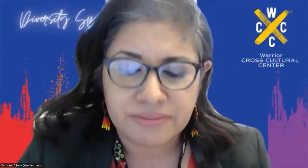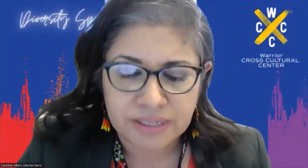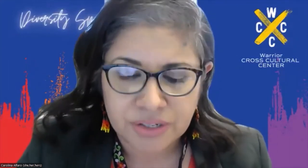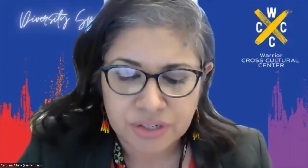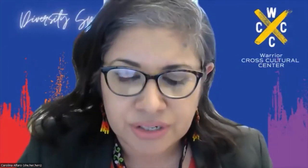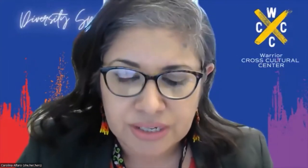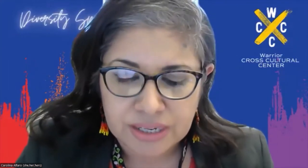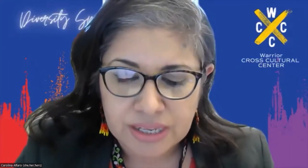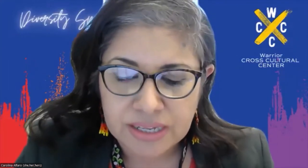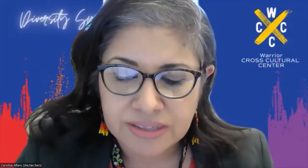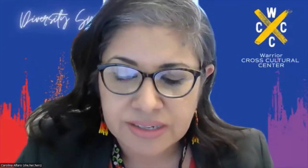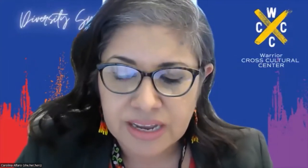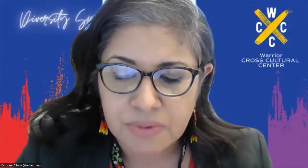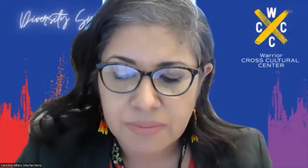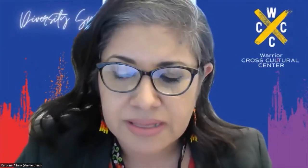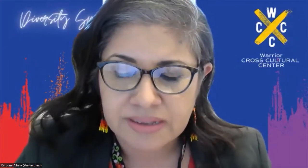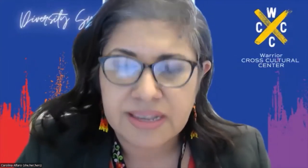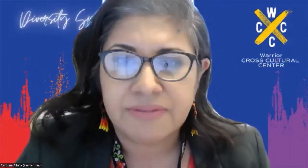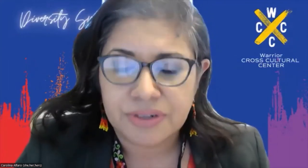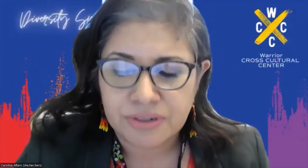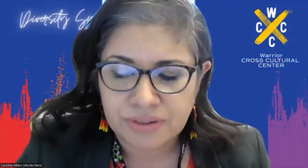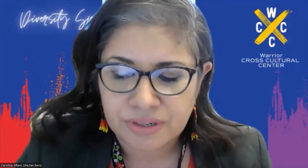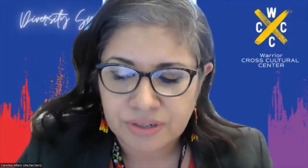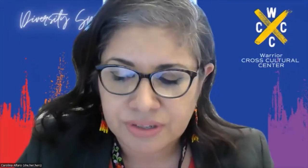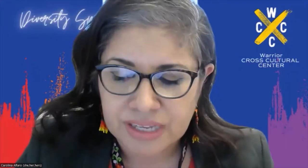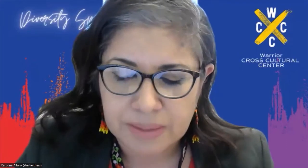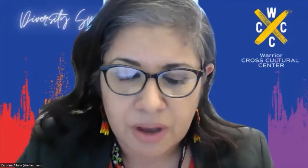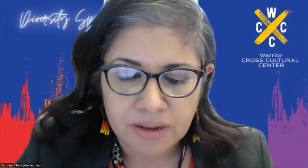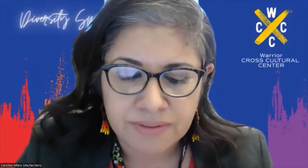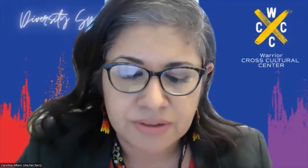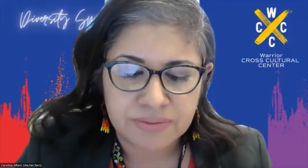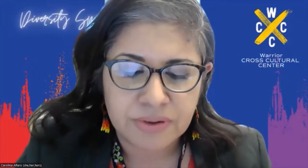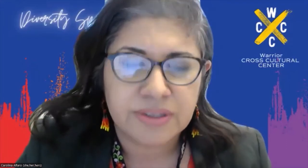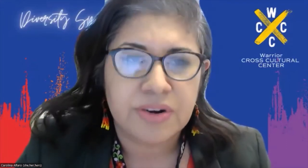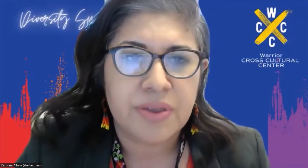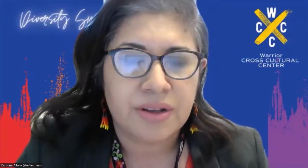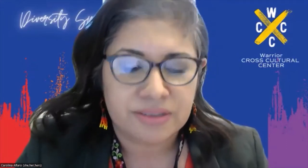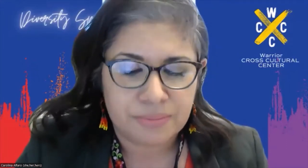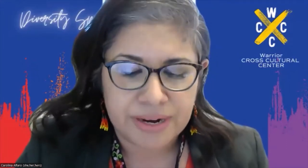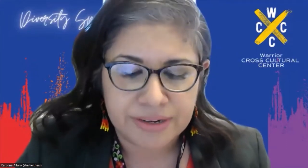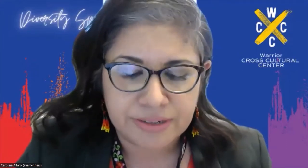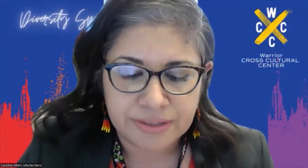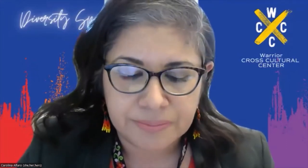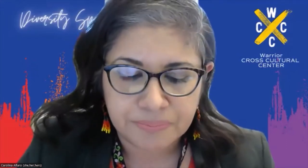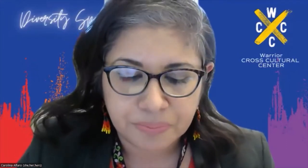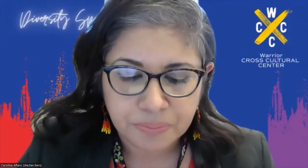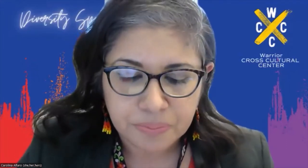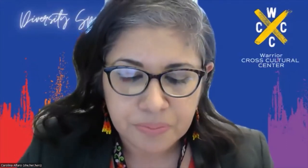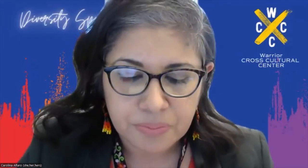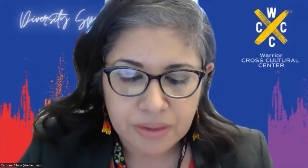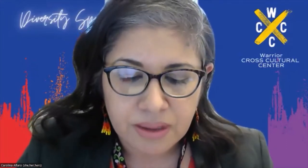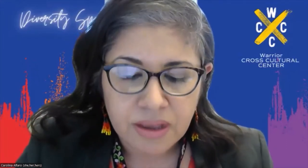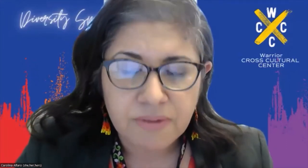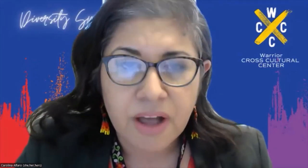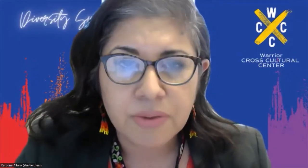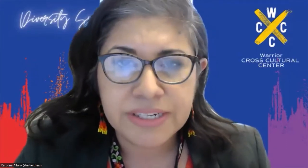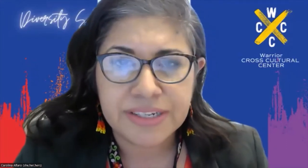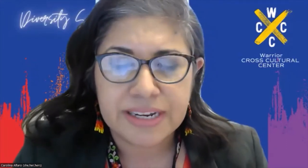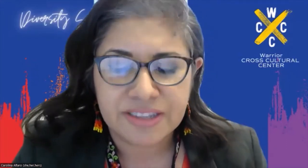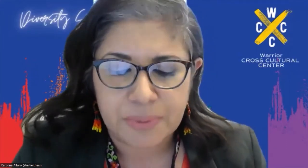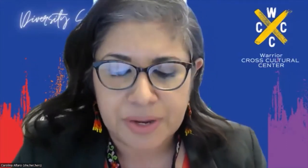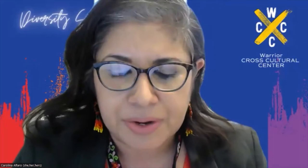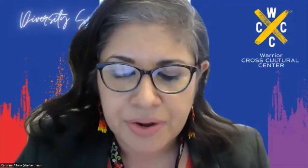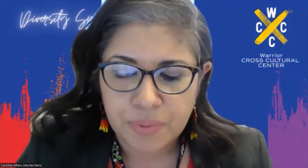race, and privilege. Let's take a moment this afternoon to just keep all of those folks in our thoughts and prayers.